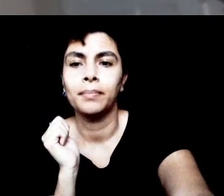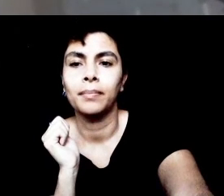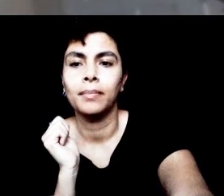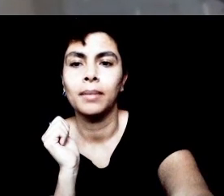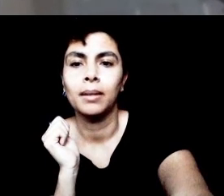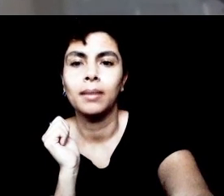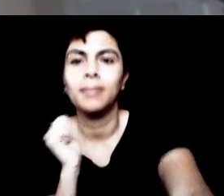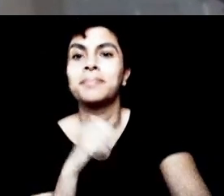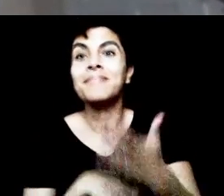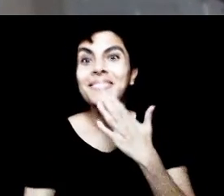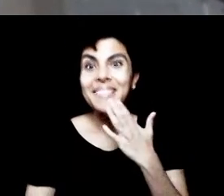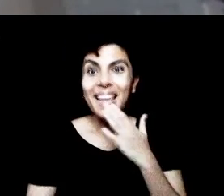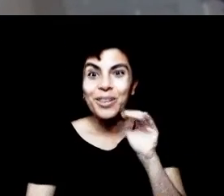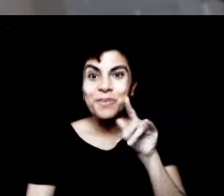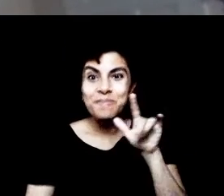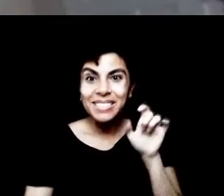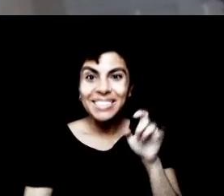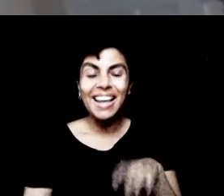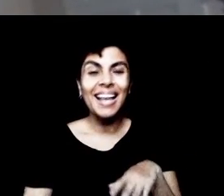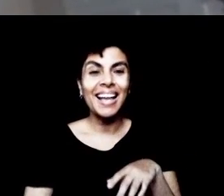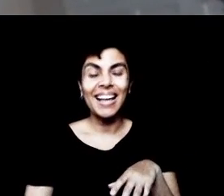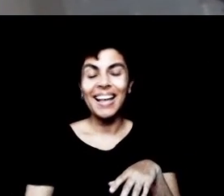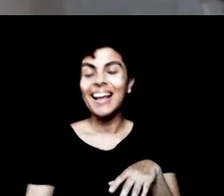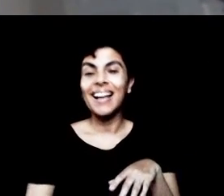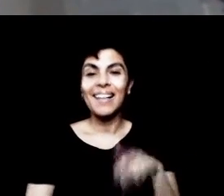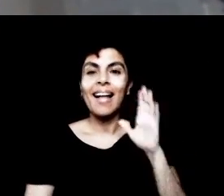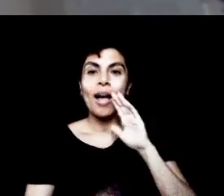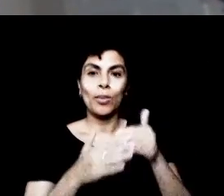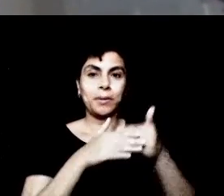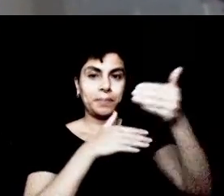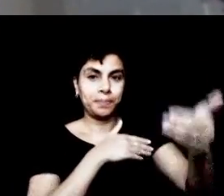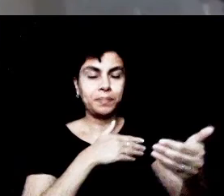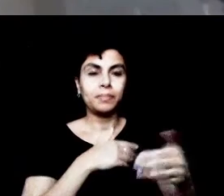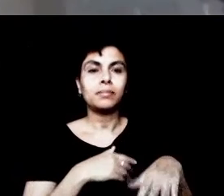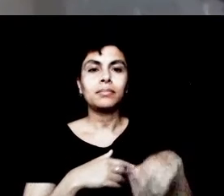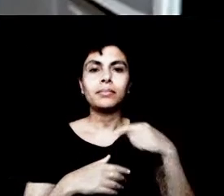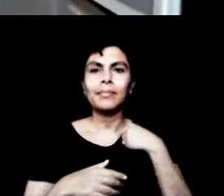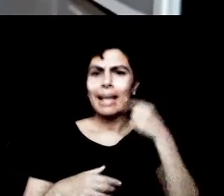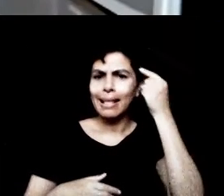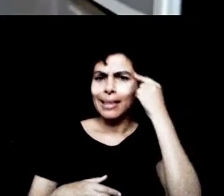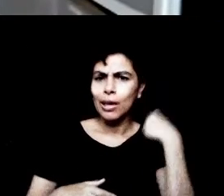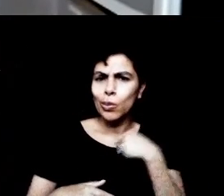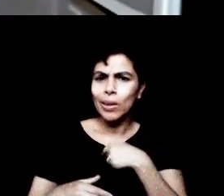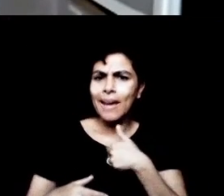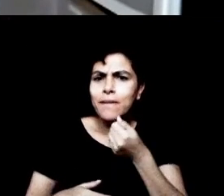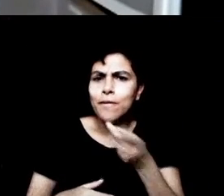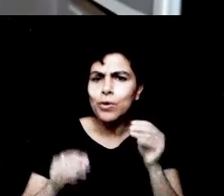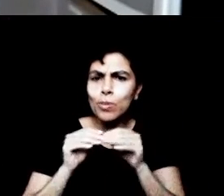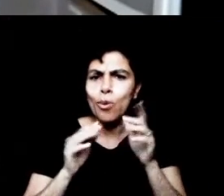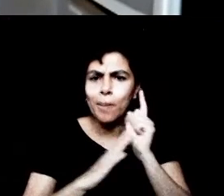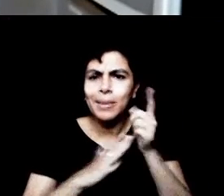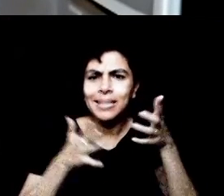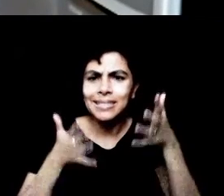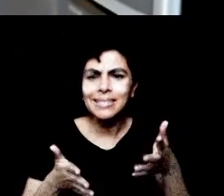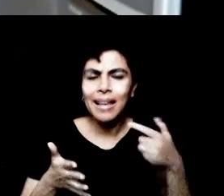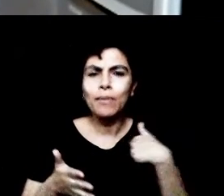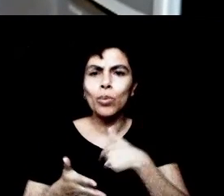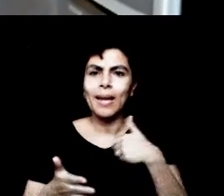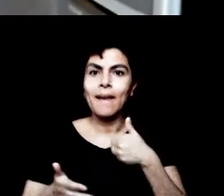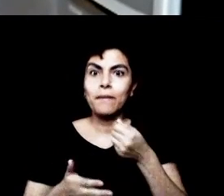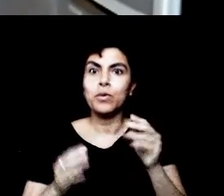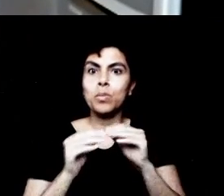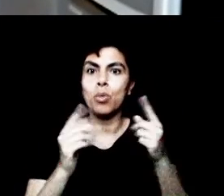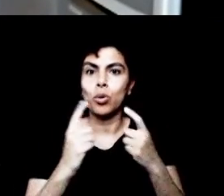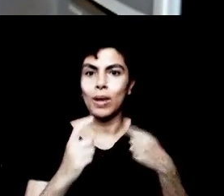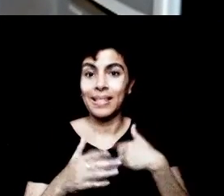thanks, Michelle and Saki, for sharing. I'm going to turn it over to Kellen for the next question. Yeah, and I think we have just a couple more minutes. We have a couple